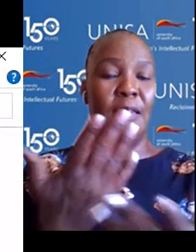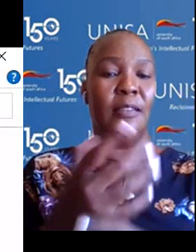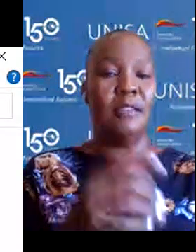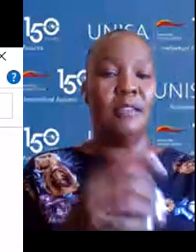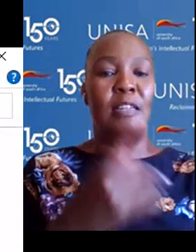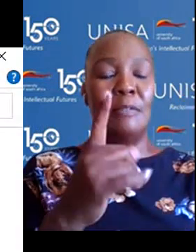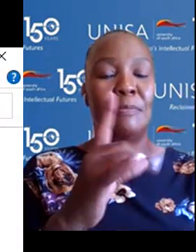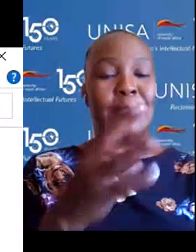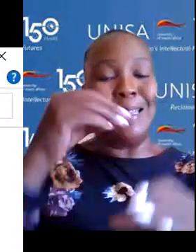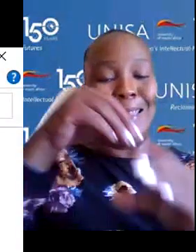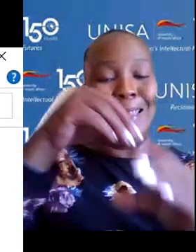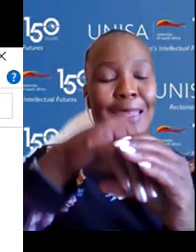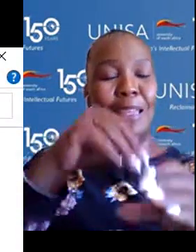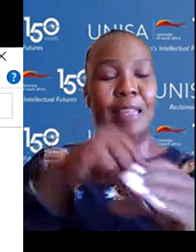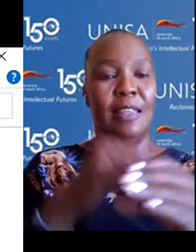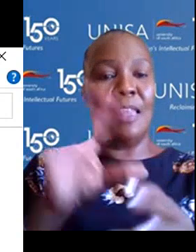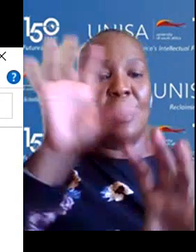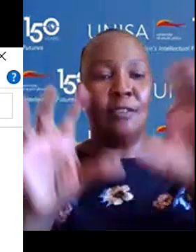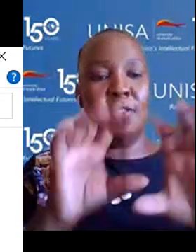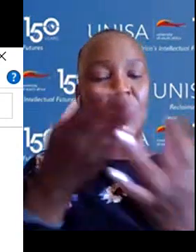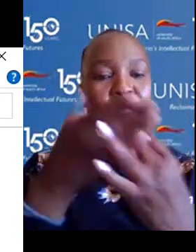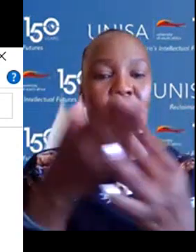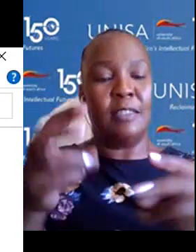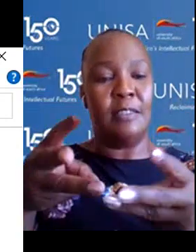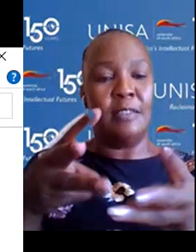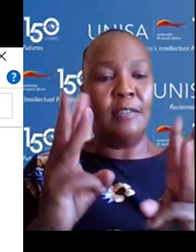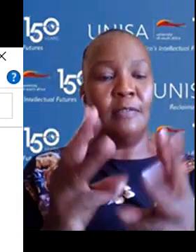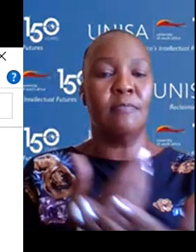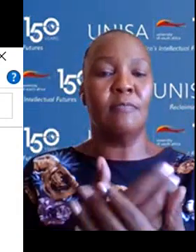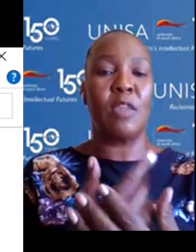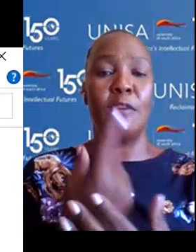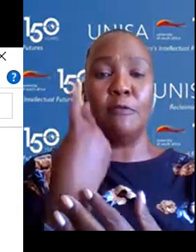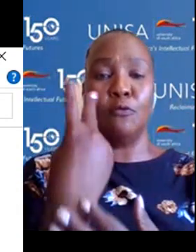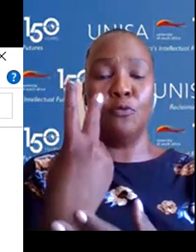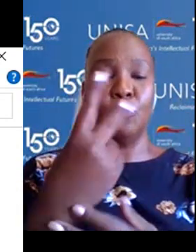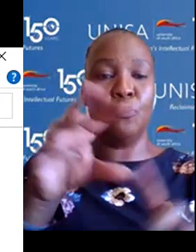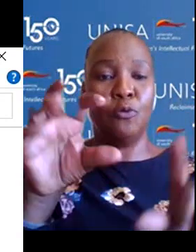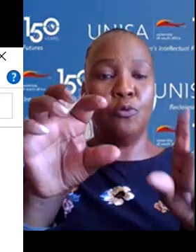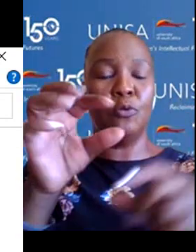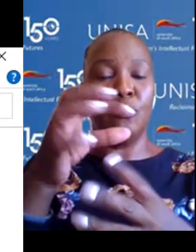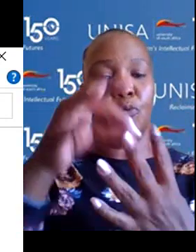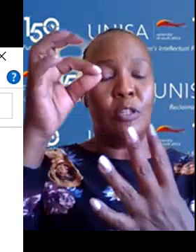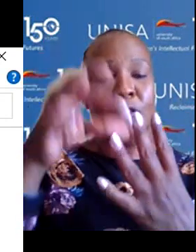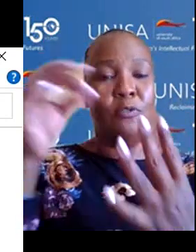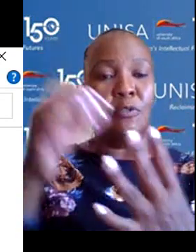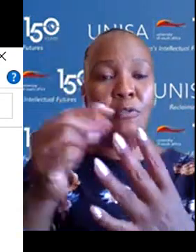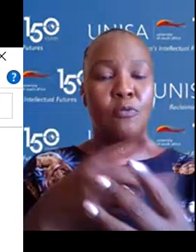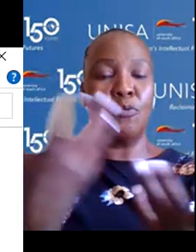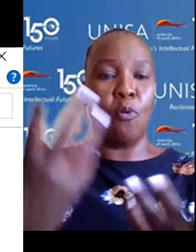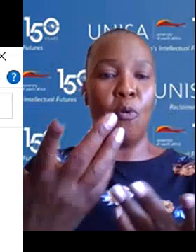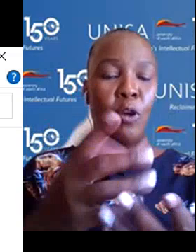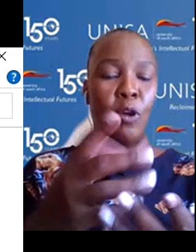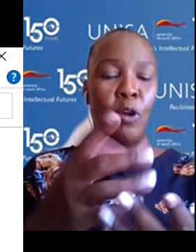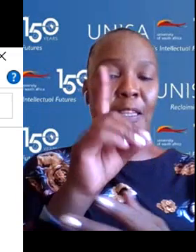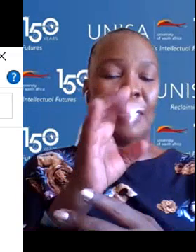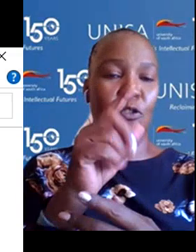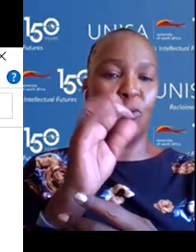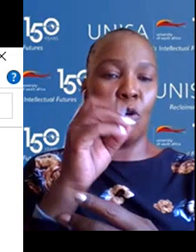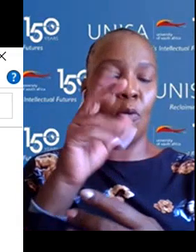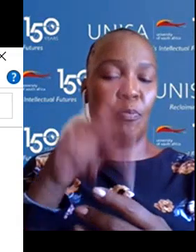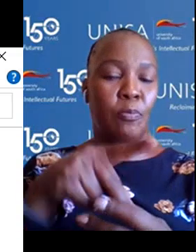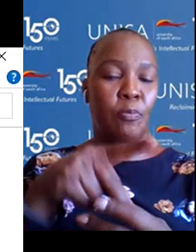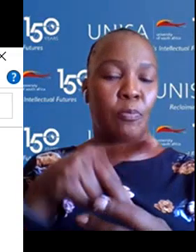cloud. And I'm accessing it this way. So guys, you've got two choices. You can either go through the desktop route or the online route, but pretty